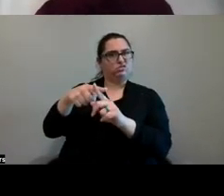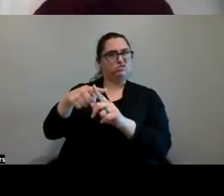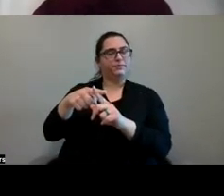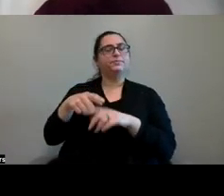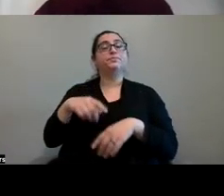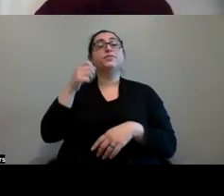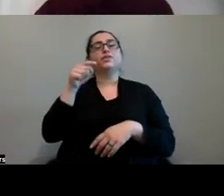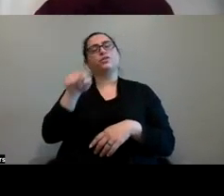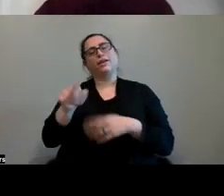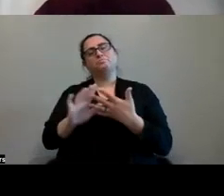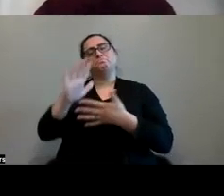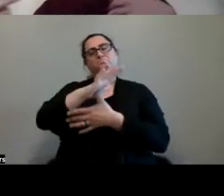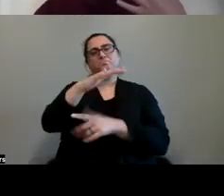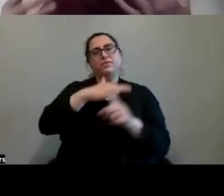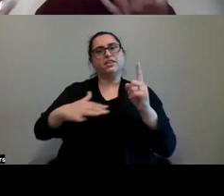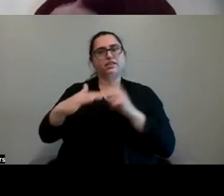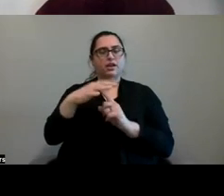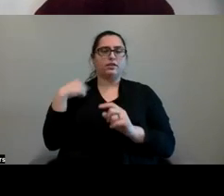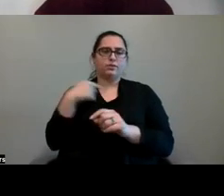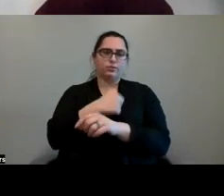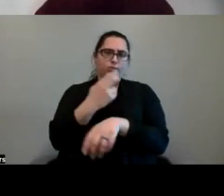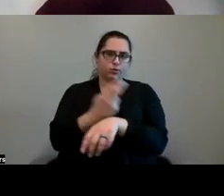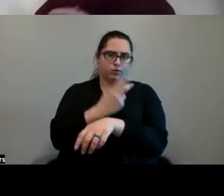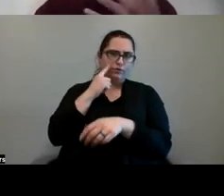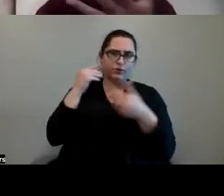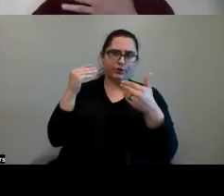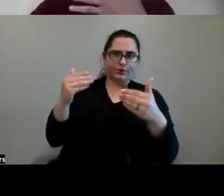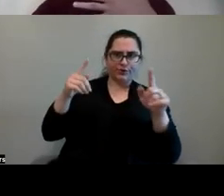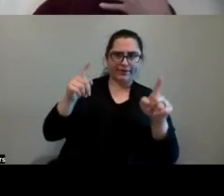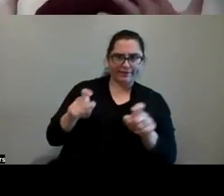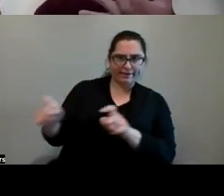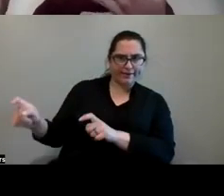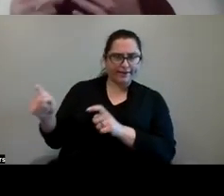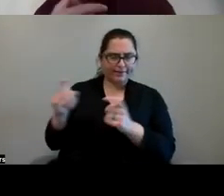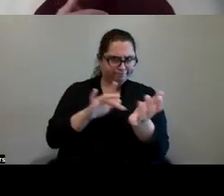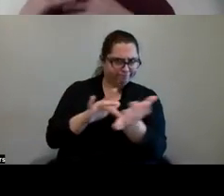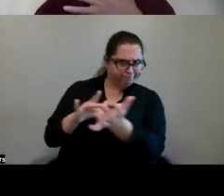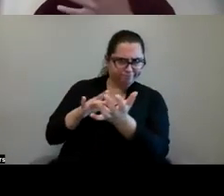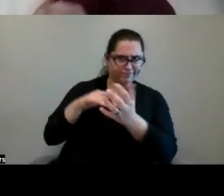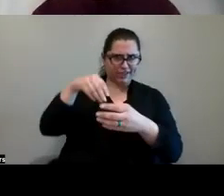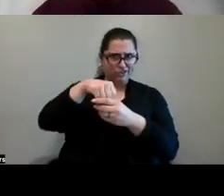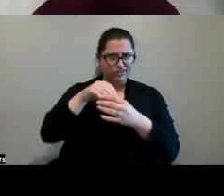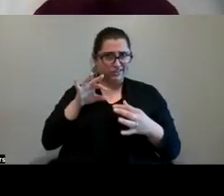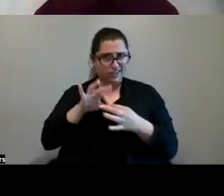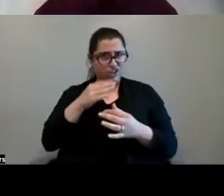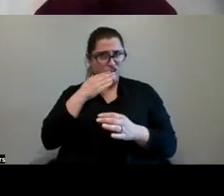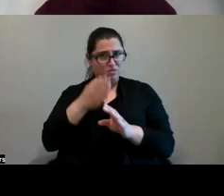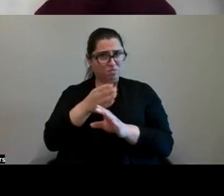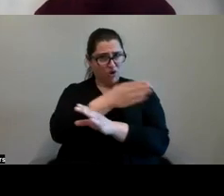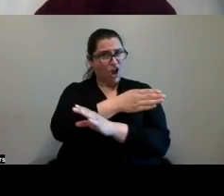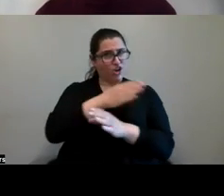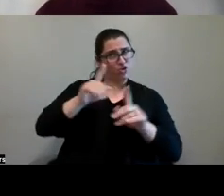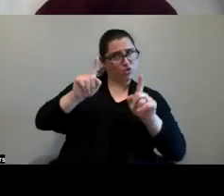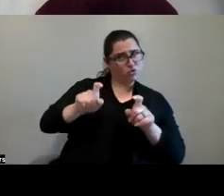setting that we're using to test this whether or not intrinsic fitness is a good prior for extrinsic